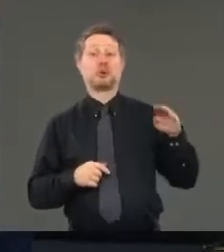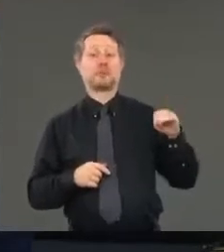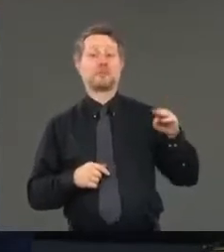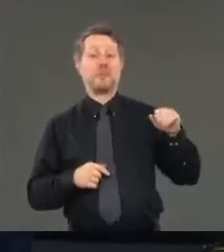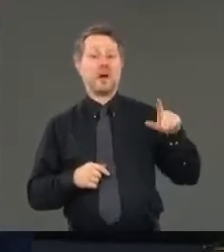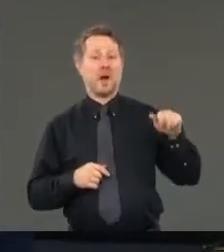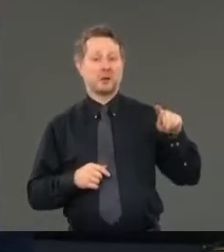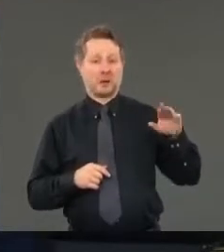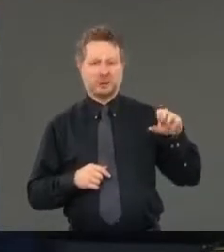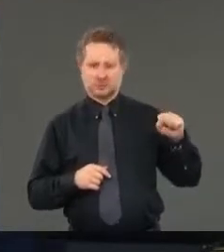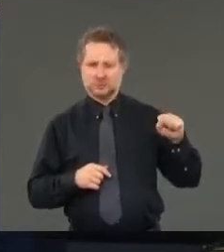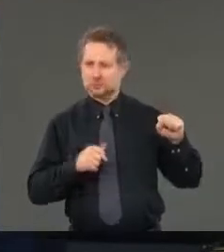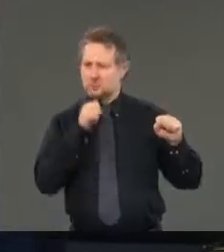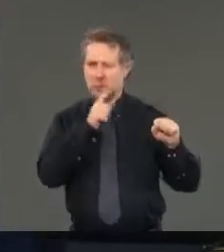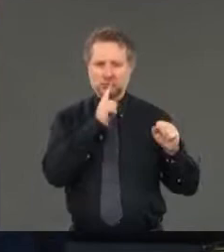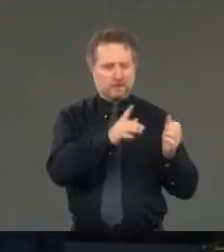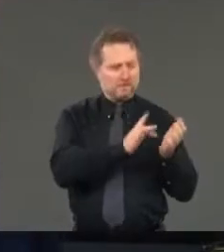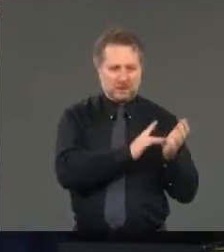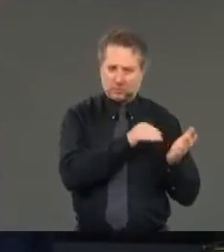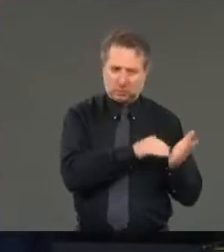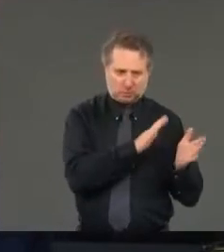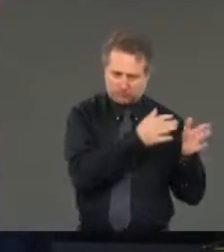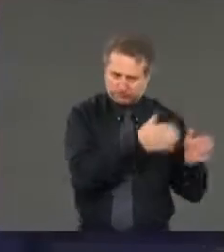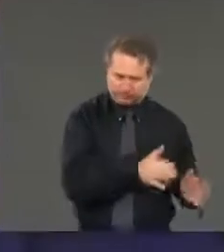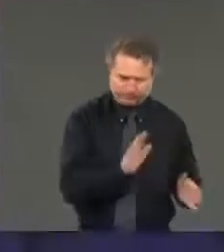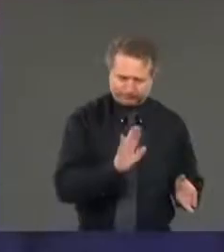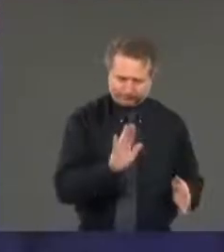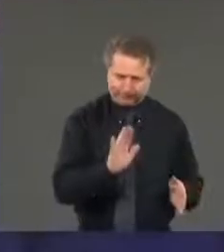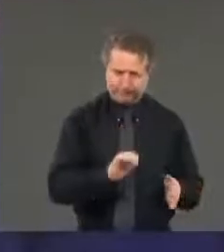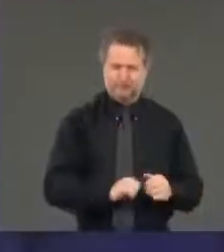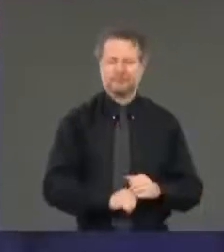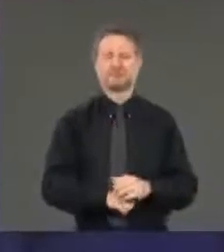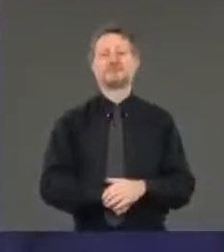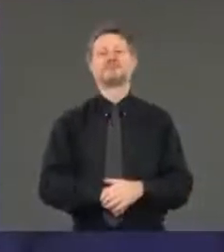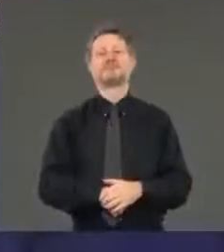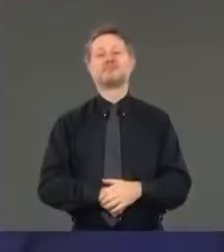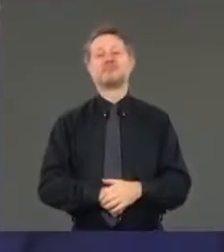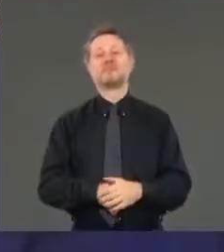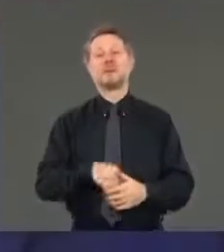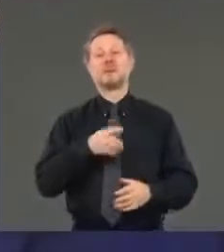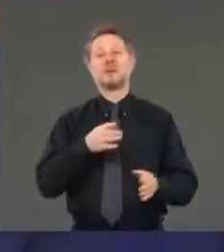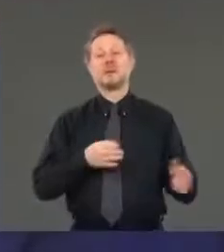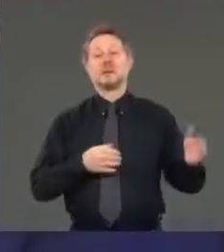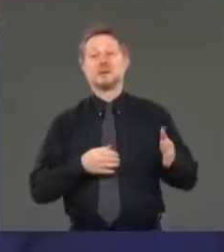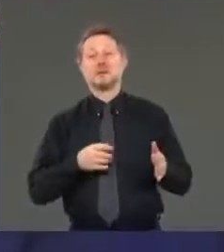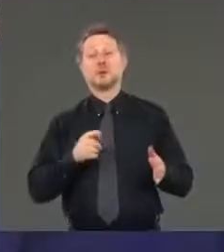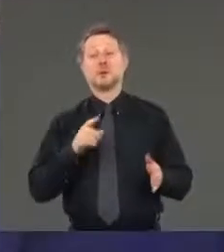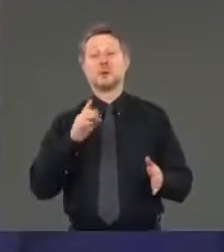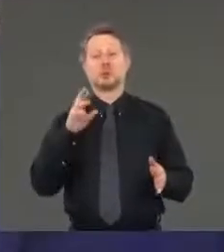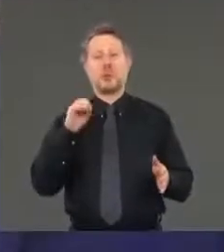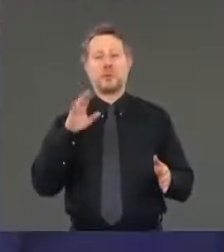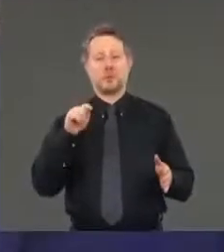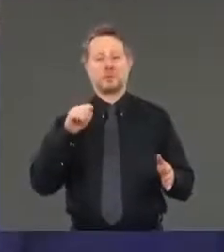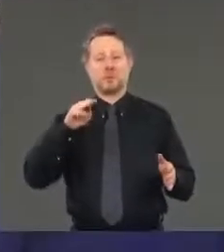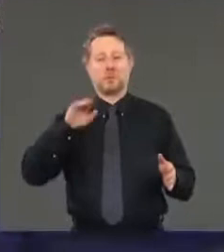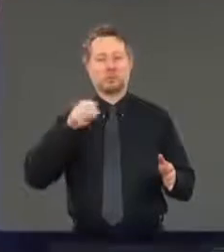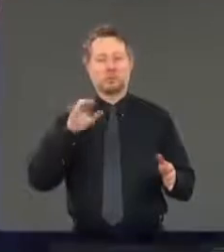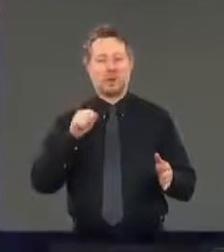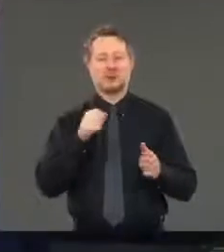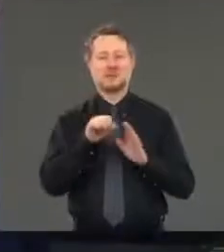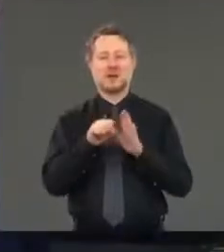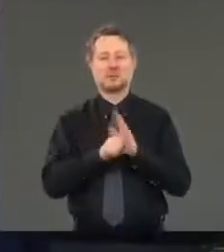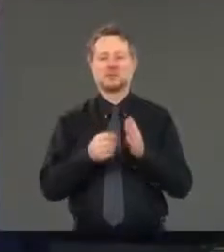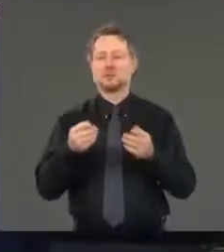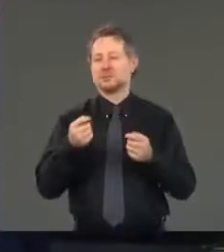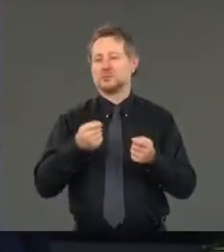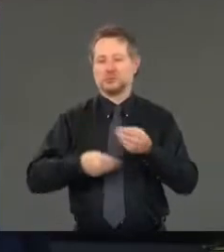doctor. Dr., not even a fake doctor, Robert Mujica, Director of the Budget. To my right, Melissa DeRosa, Secretary to the